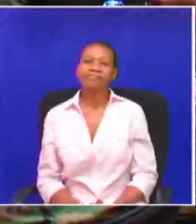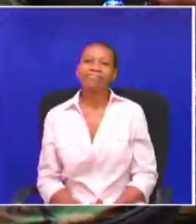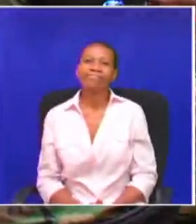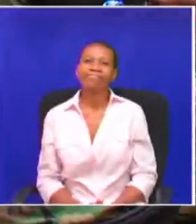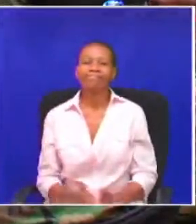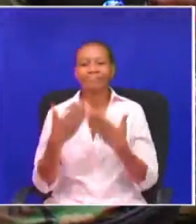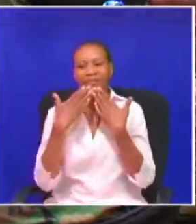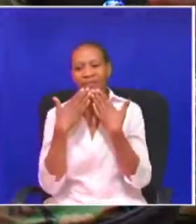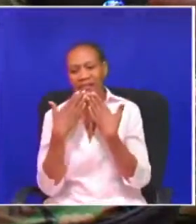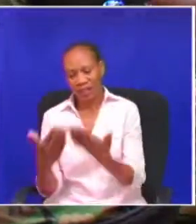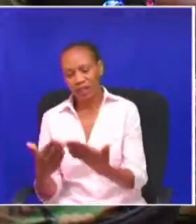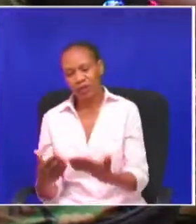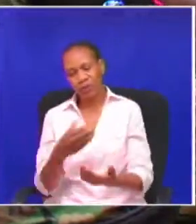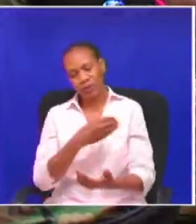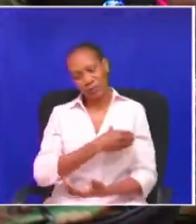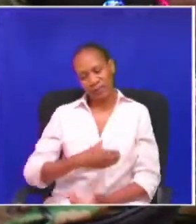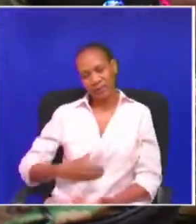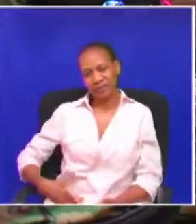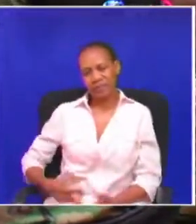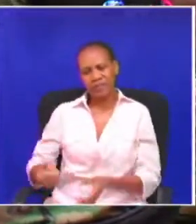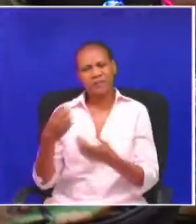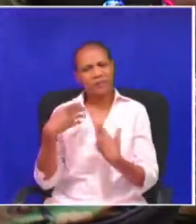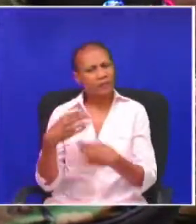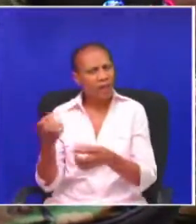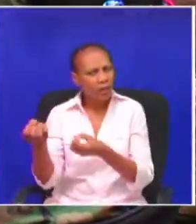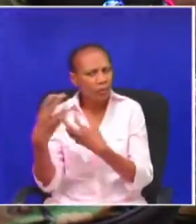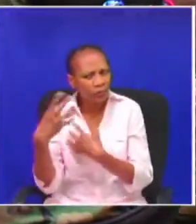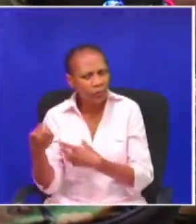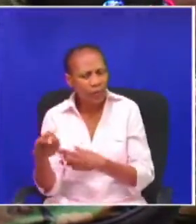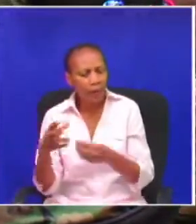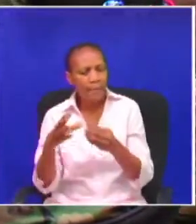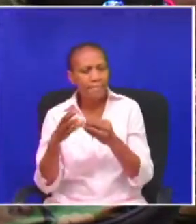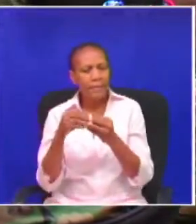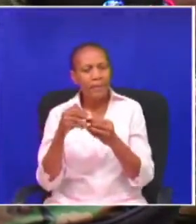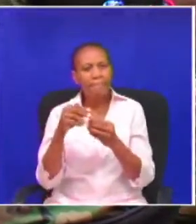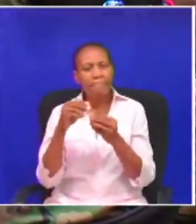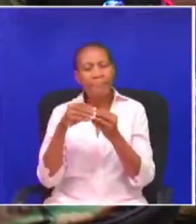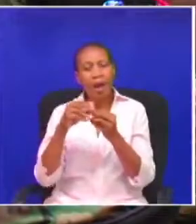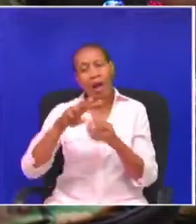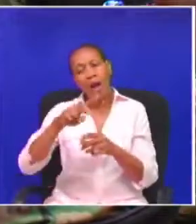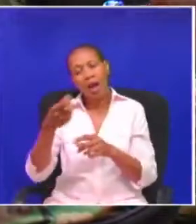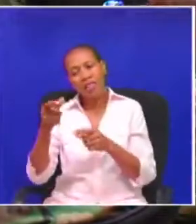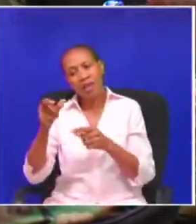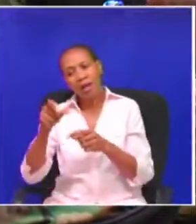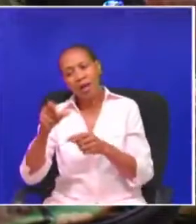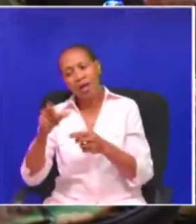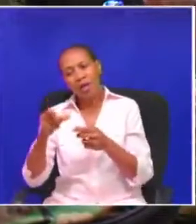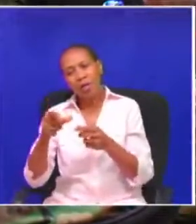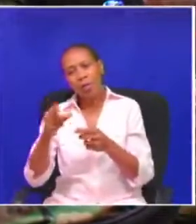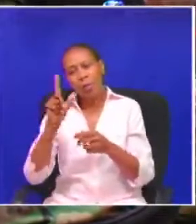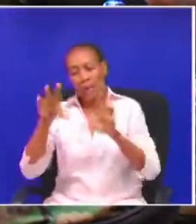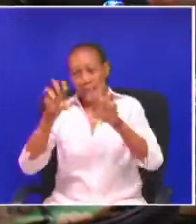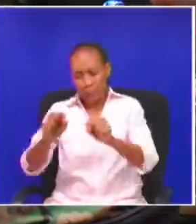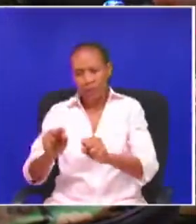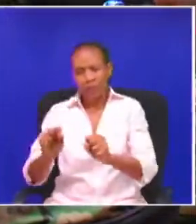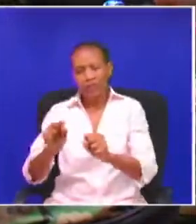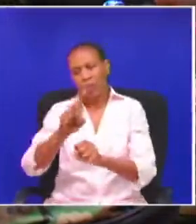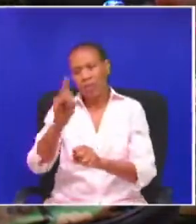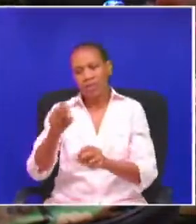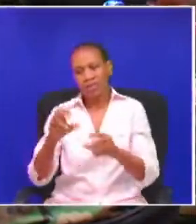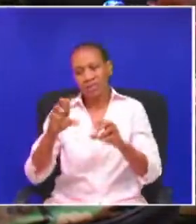Thank you, Honorable President. I'm informed that Honorable Mlife will take the question as a supplementary